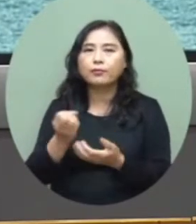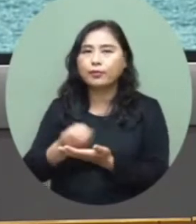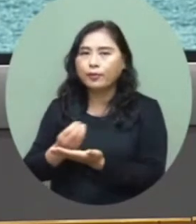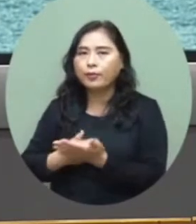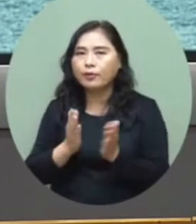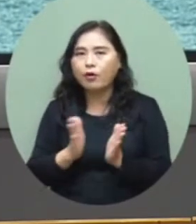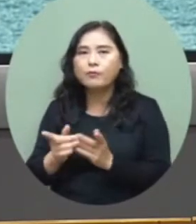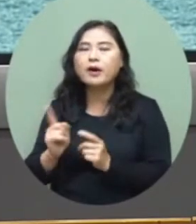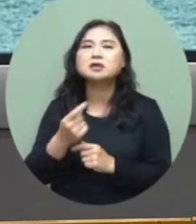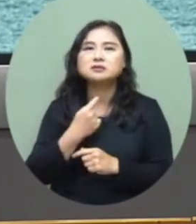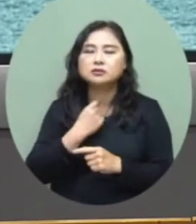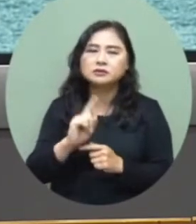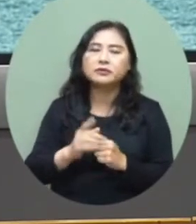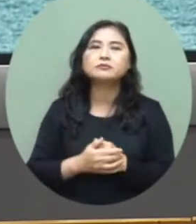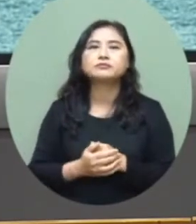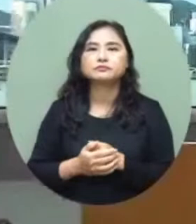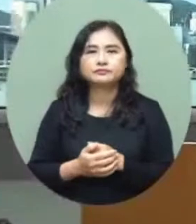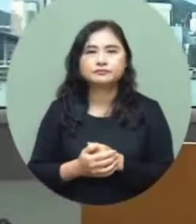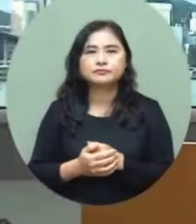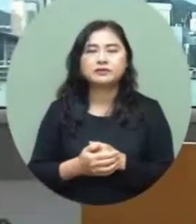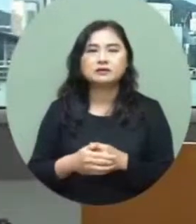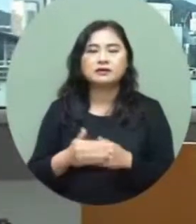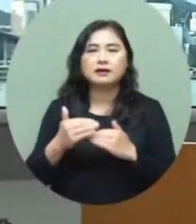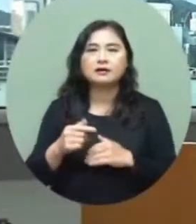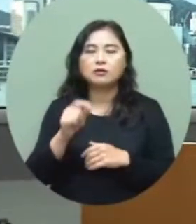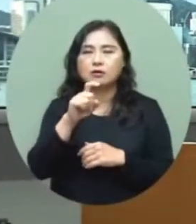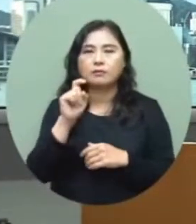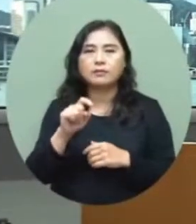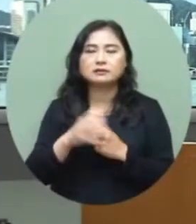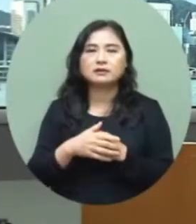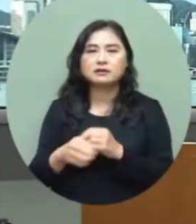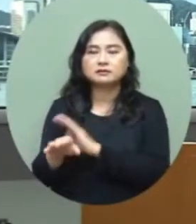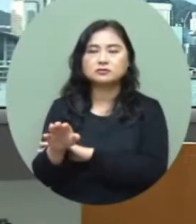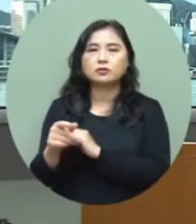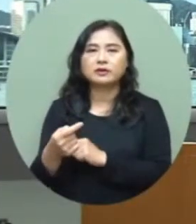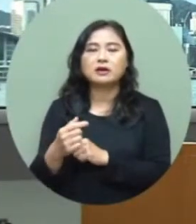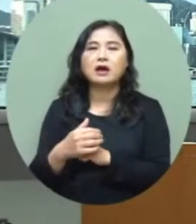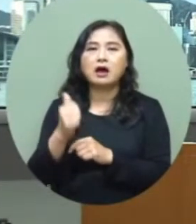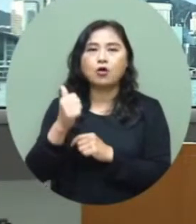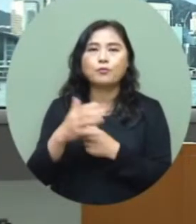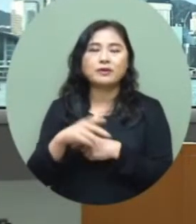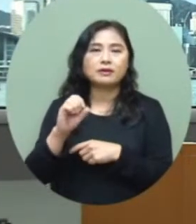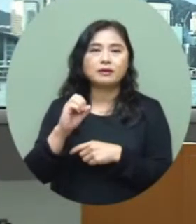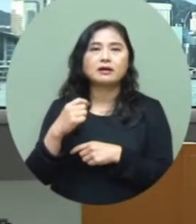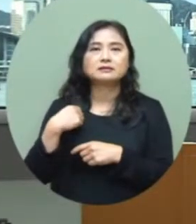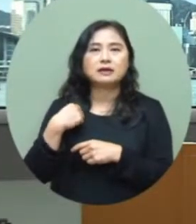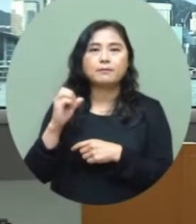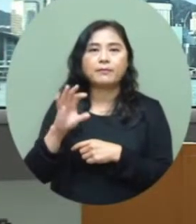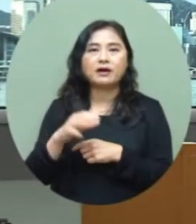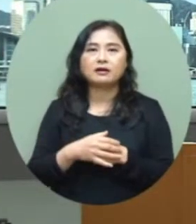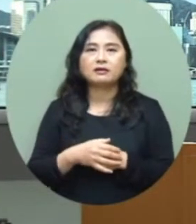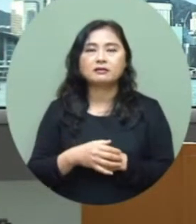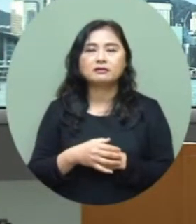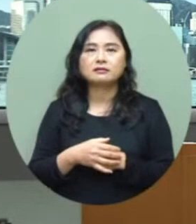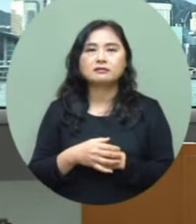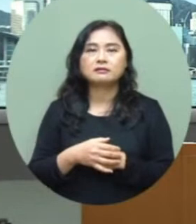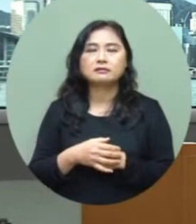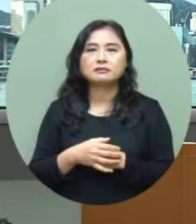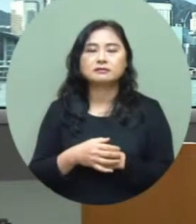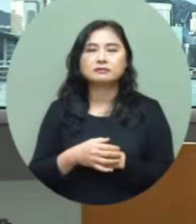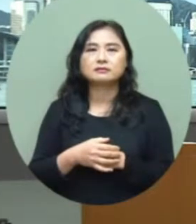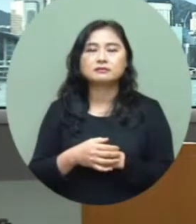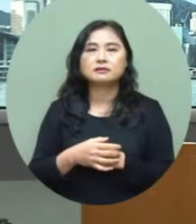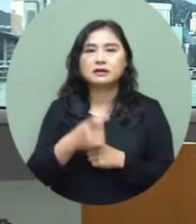as to the way forward. Thank you. Next question, please. On the right-hand side, at the back, the one in white. Thank